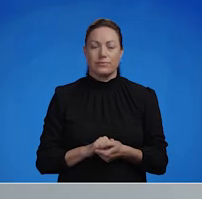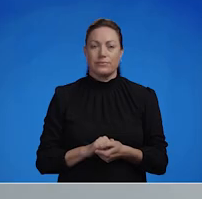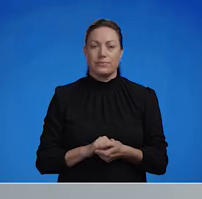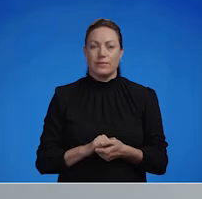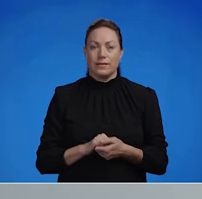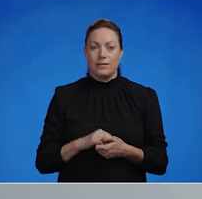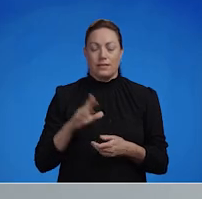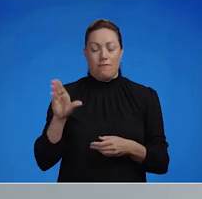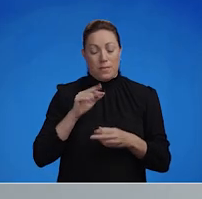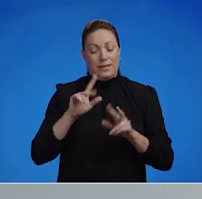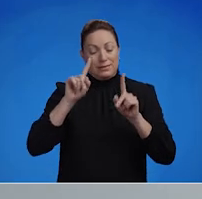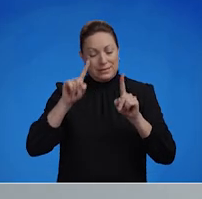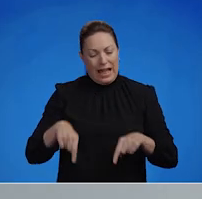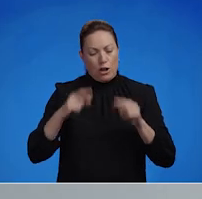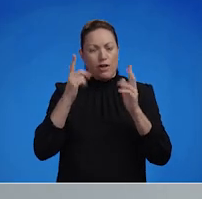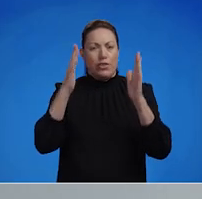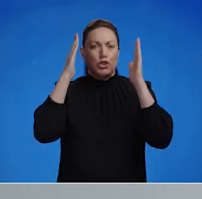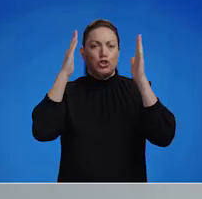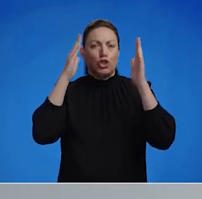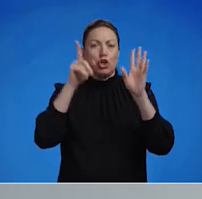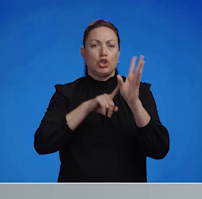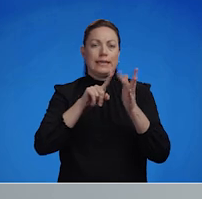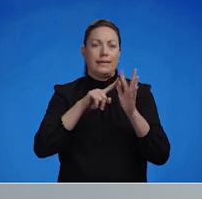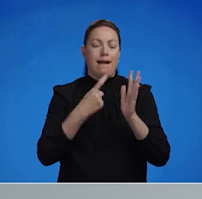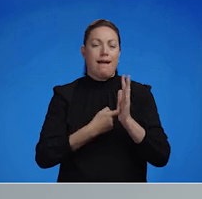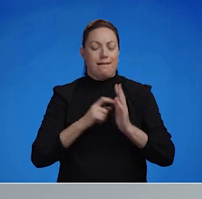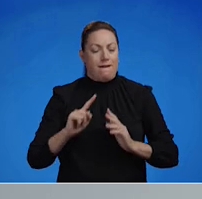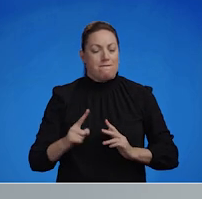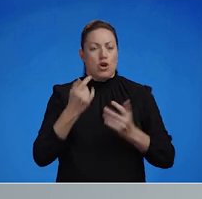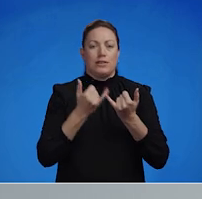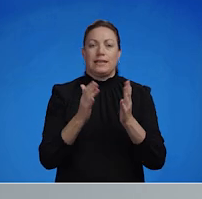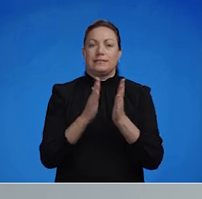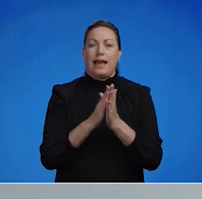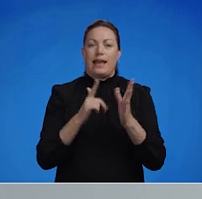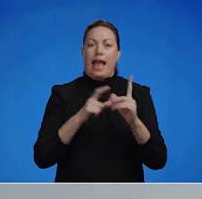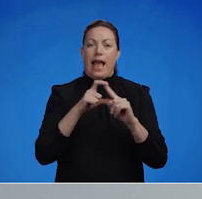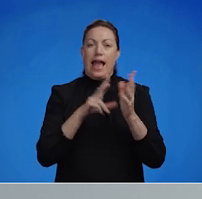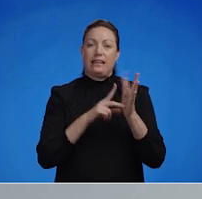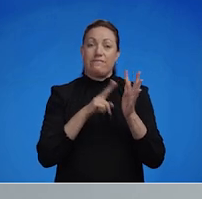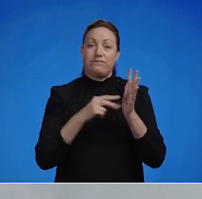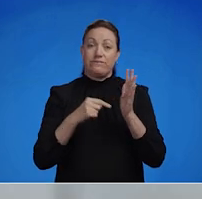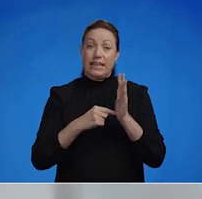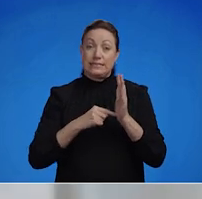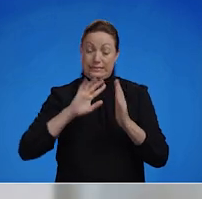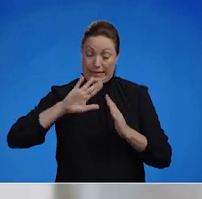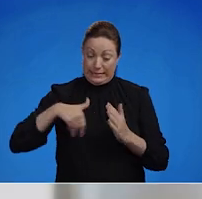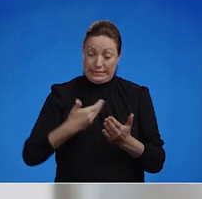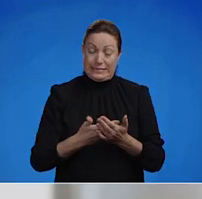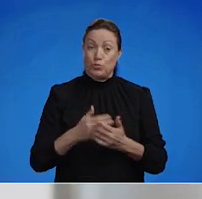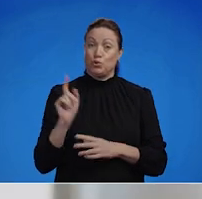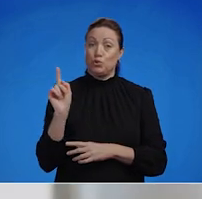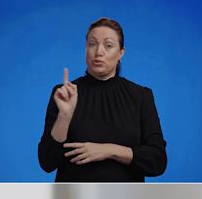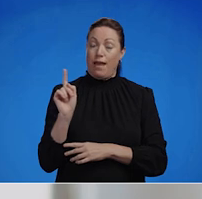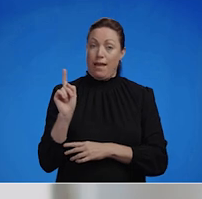From the beginning of the Church's liturgical year on the first Sunday of Advent up until today, we've had